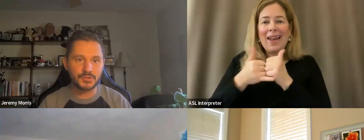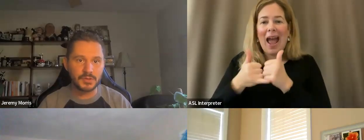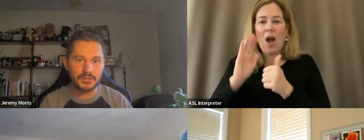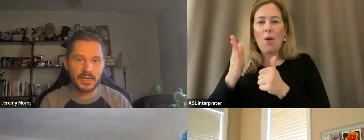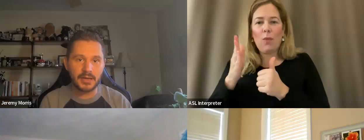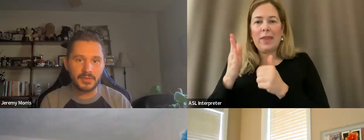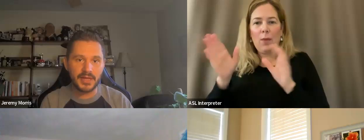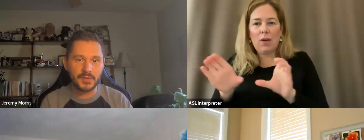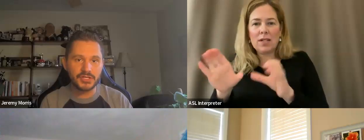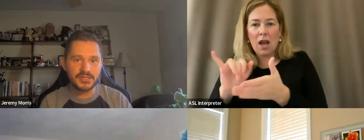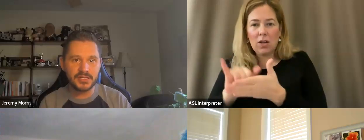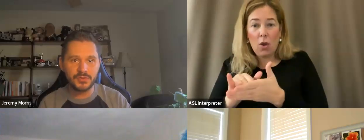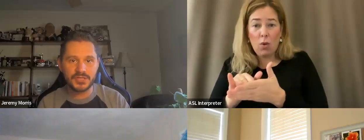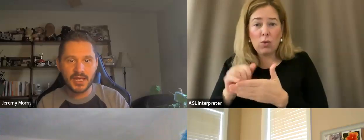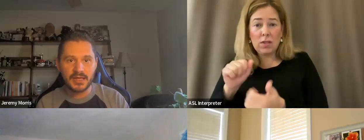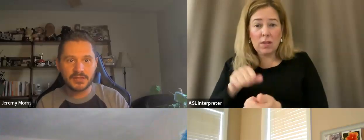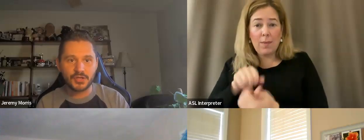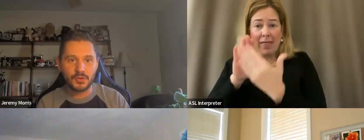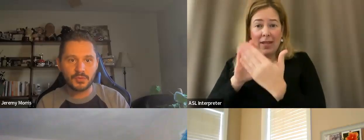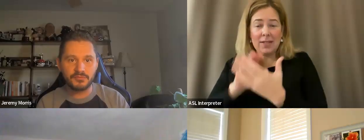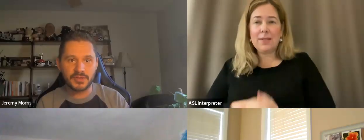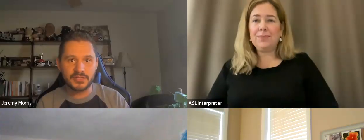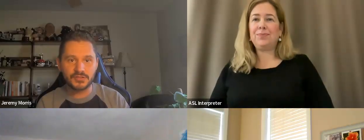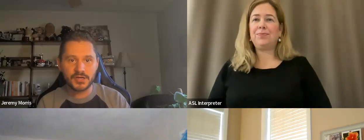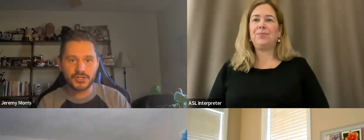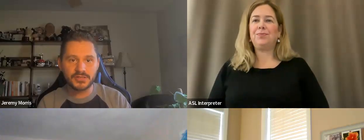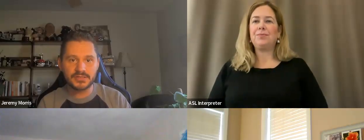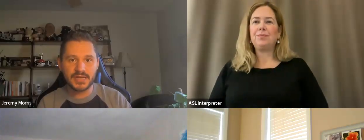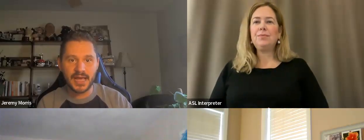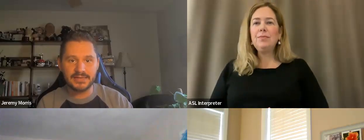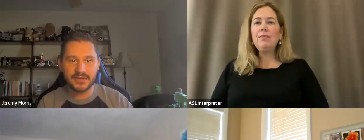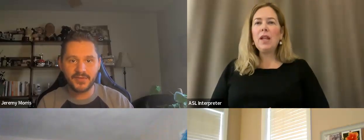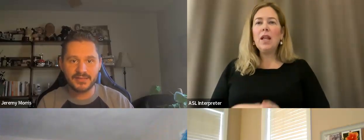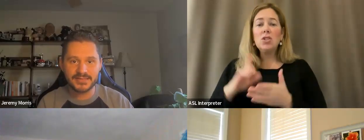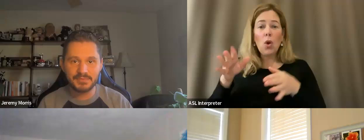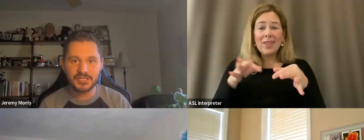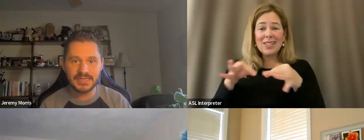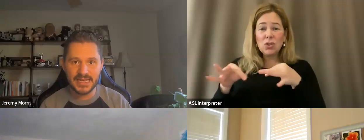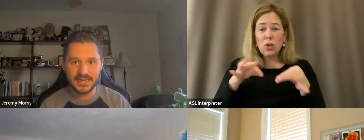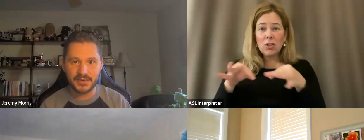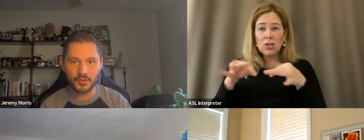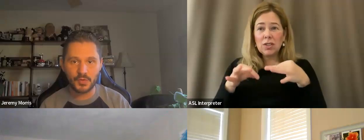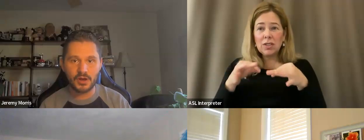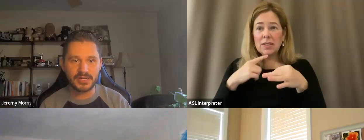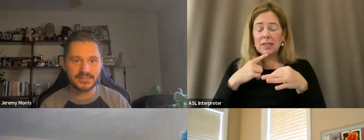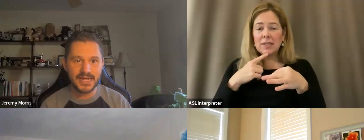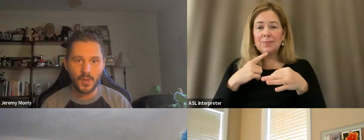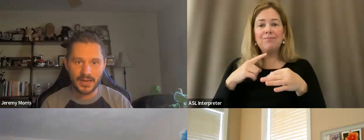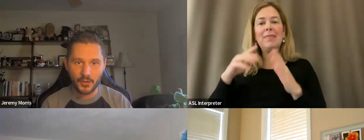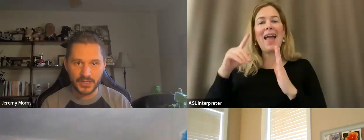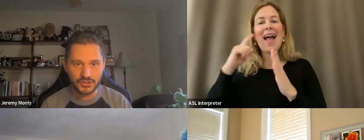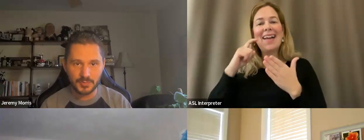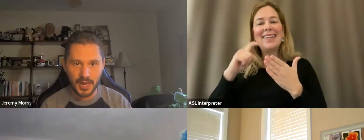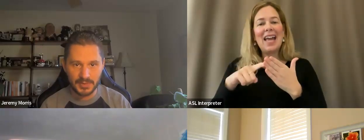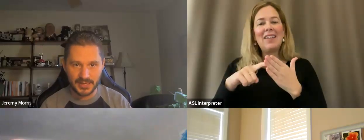And the actual, the language continues. So for the instructions, identify the steps to be taken regarding